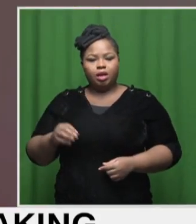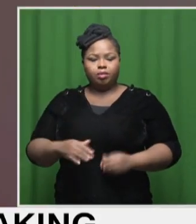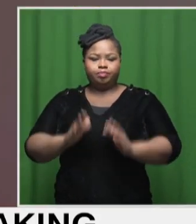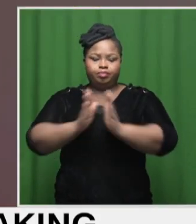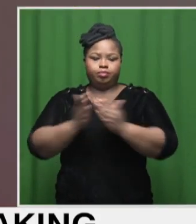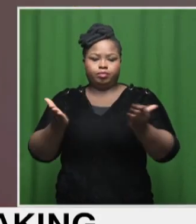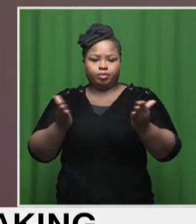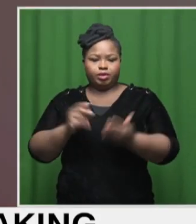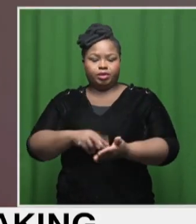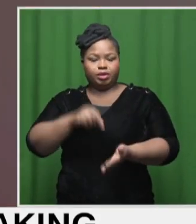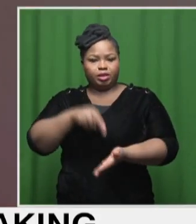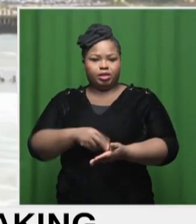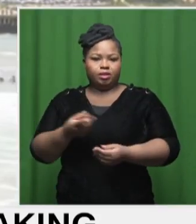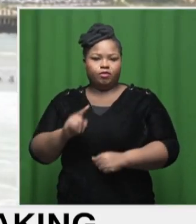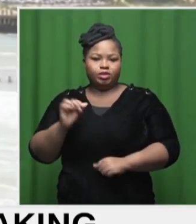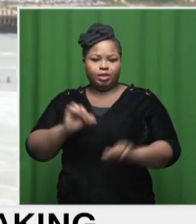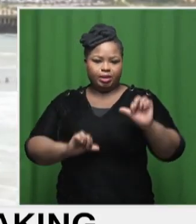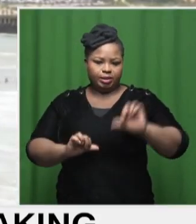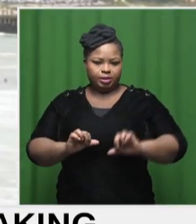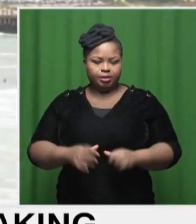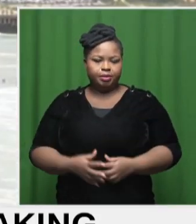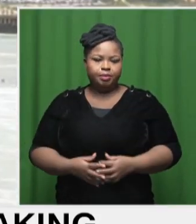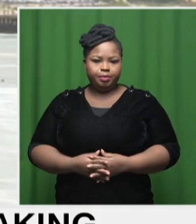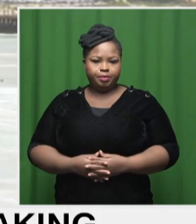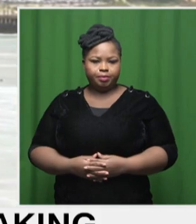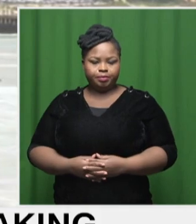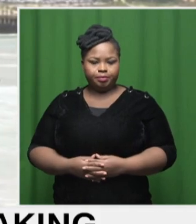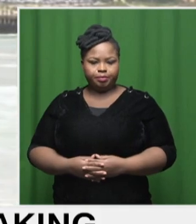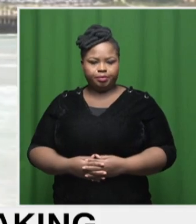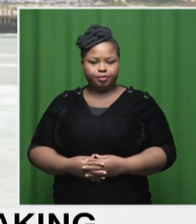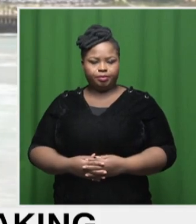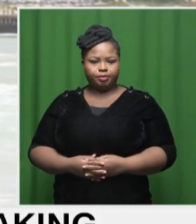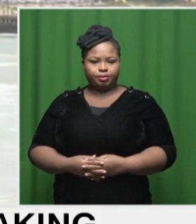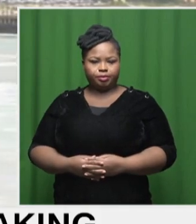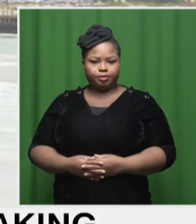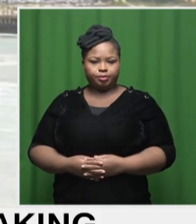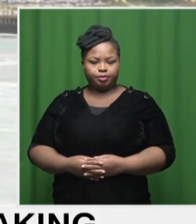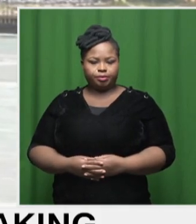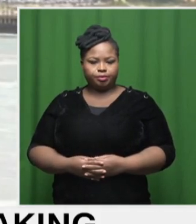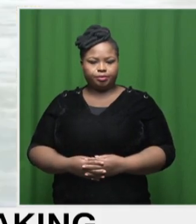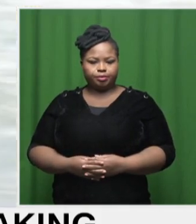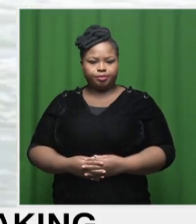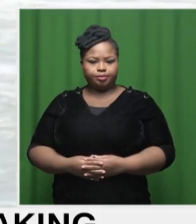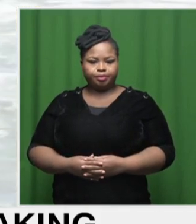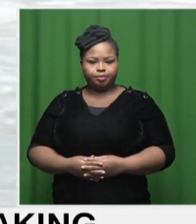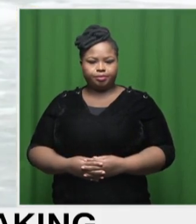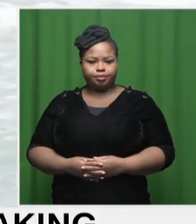book, Standing Up for Science. Jade Paulser, SABC News, Durban.